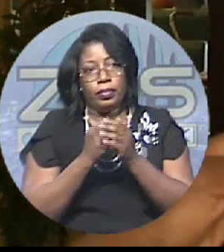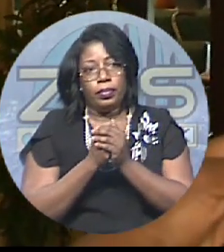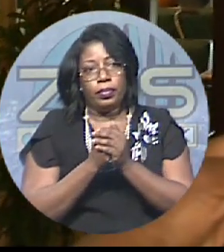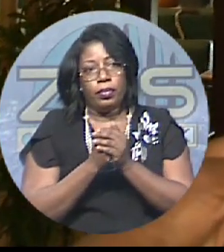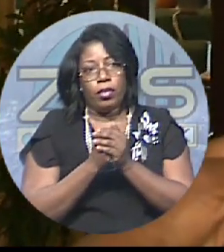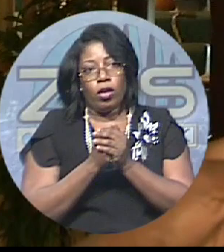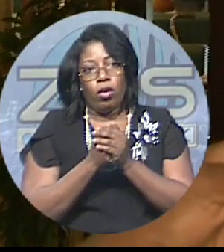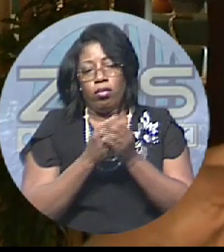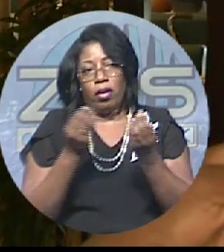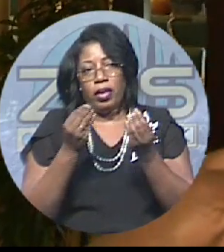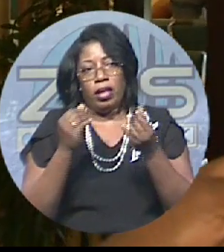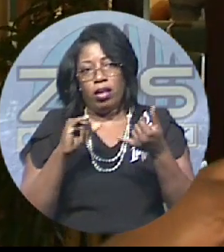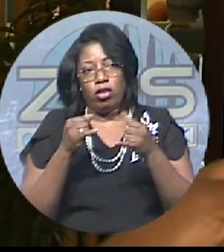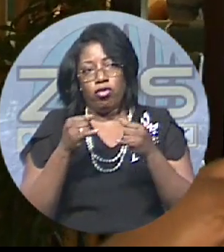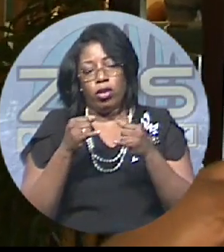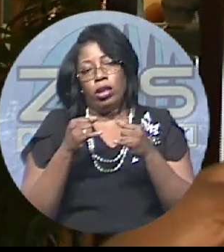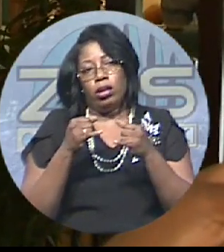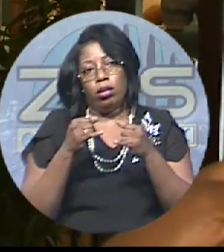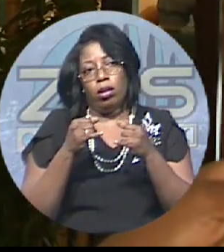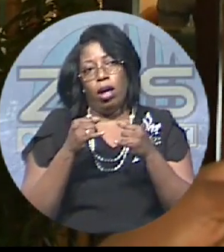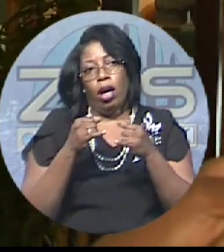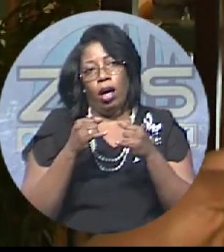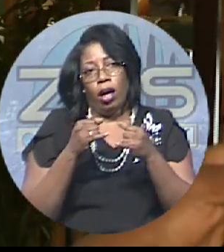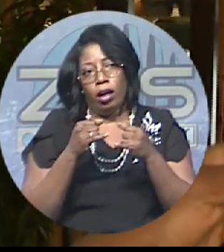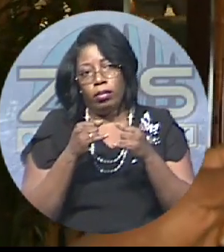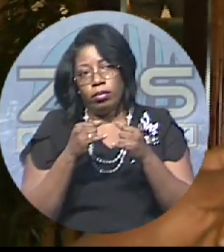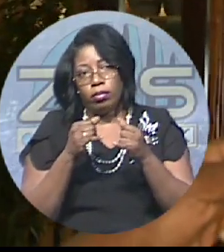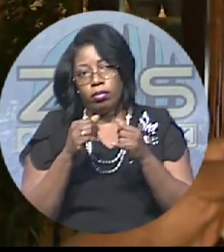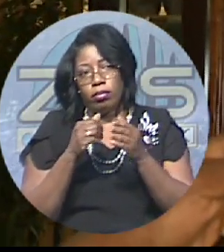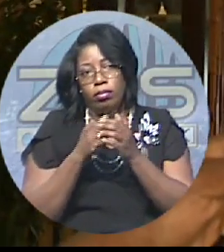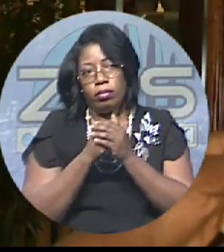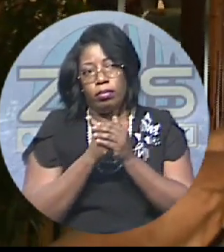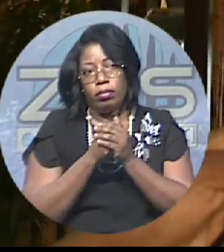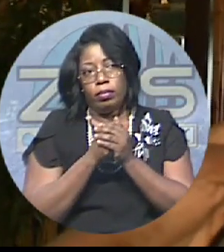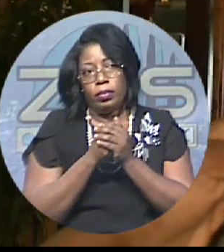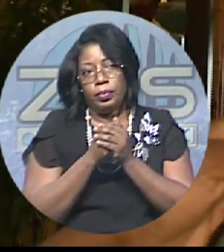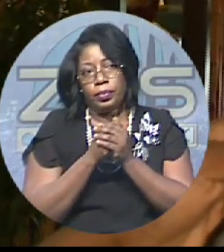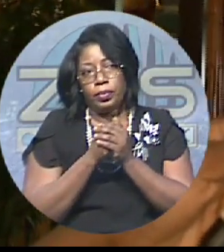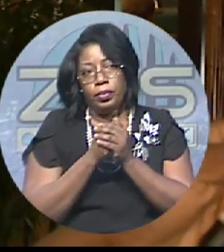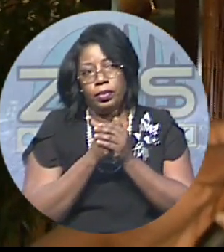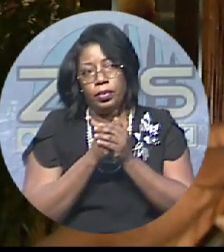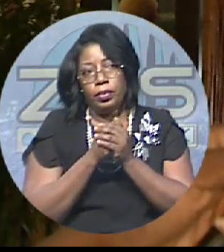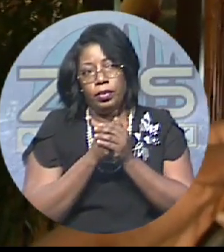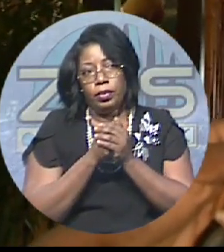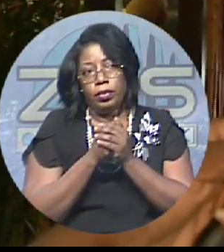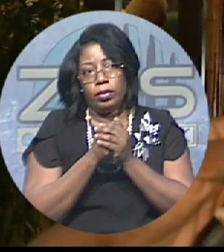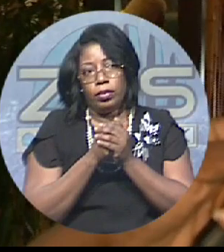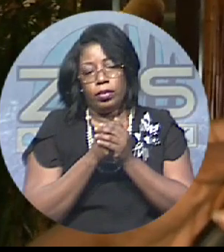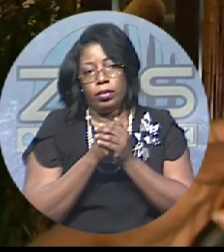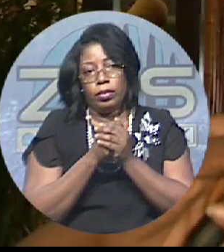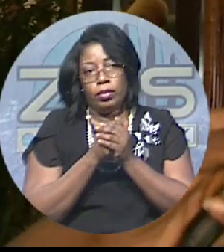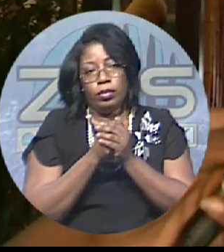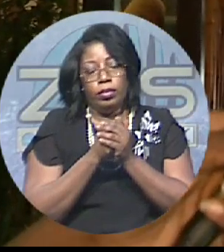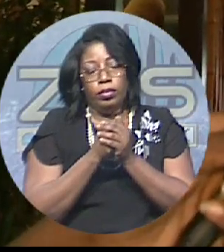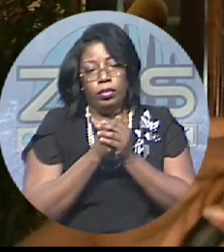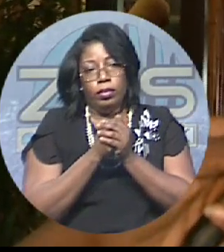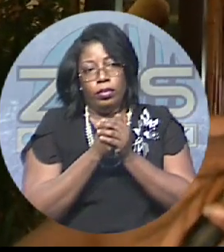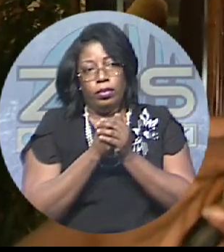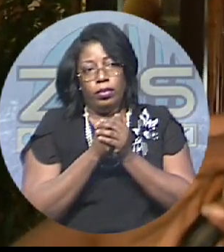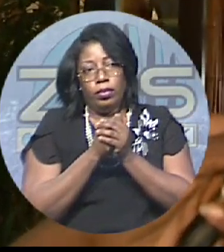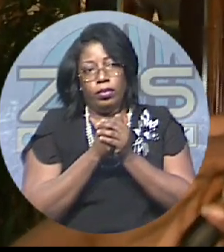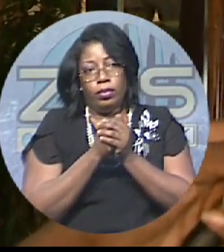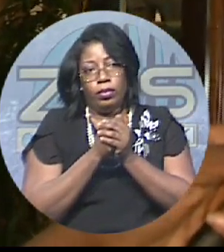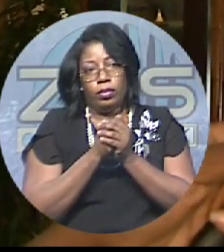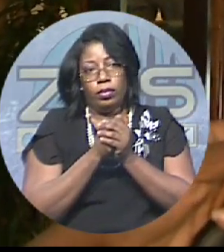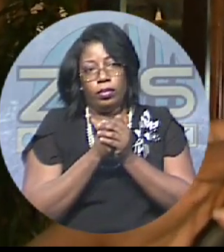actually been injuries directly related to the hurricane, more so medical conditions that were pre-existing that have